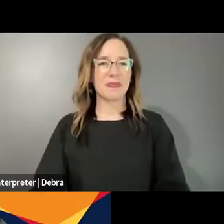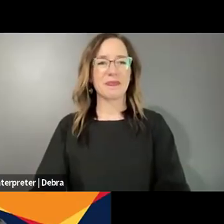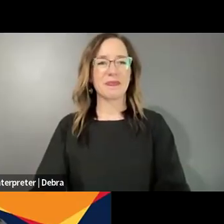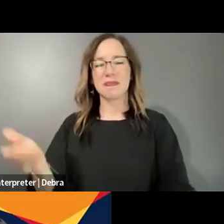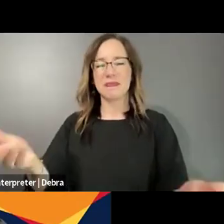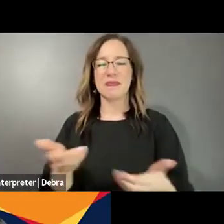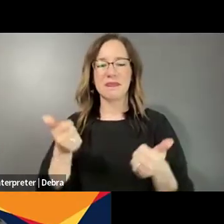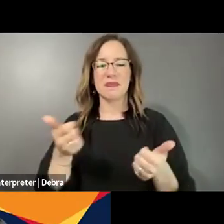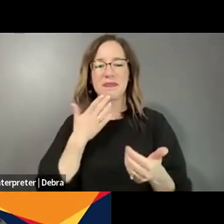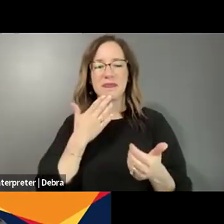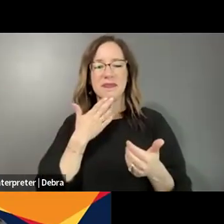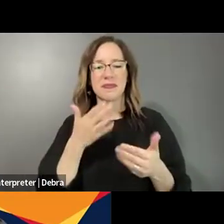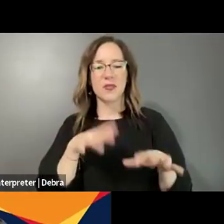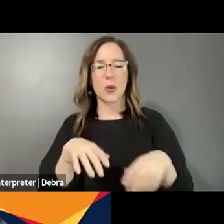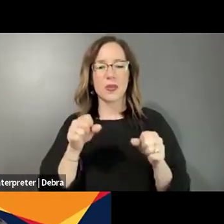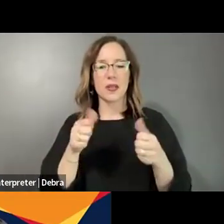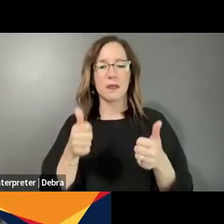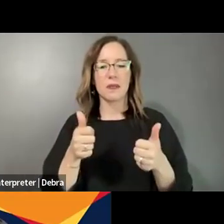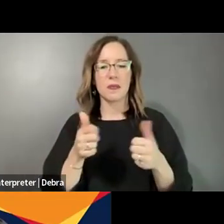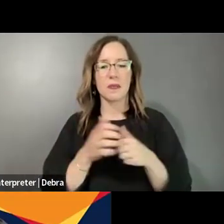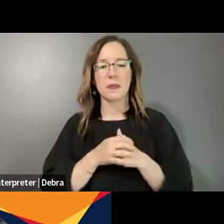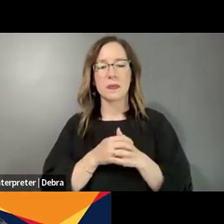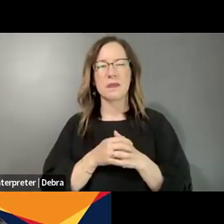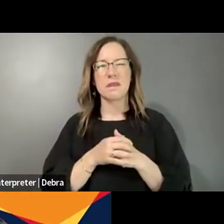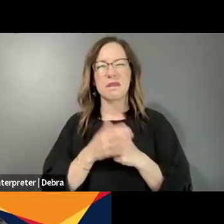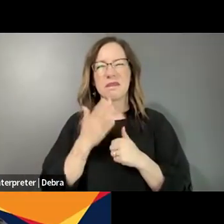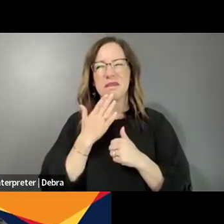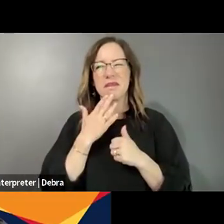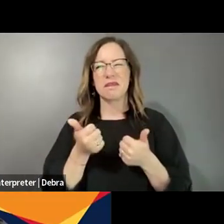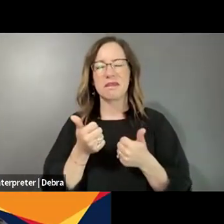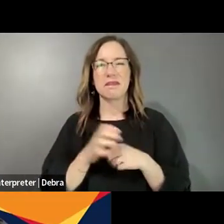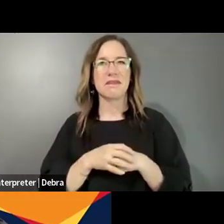you. You're welcome. Thanks for hosting this. Yes. Yeah, great.